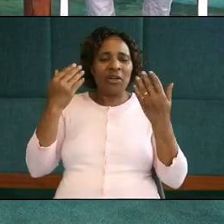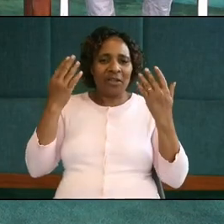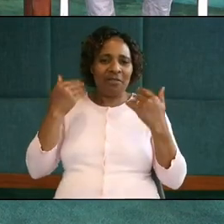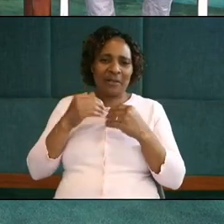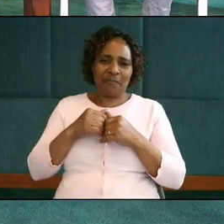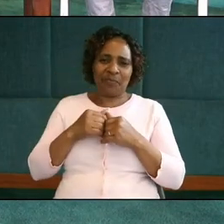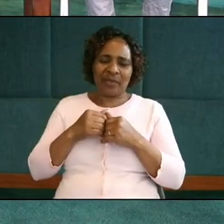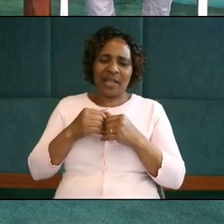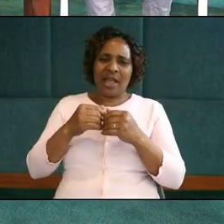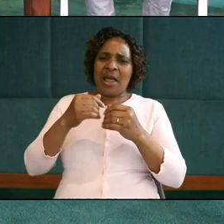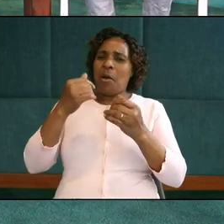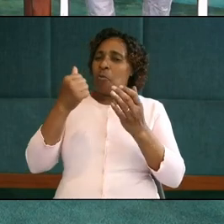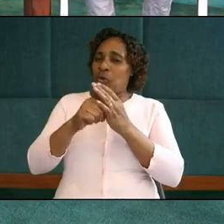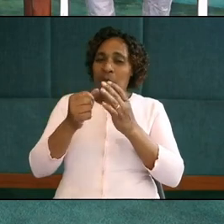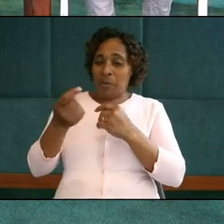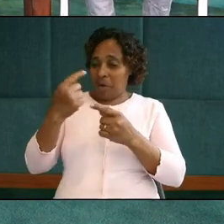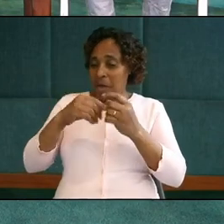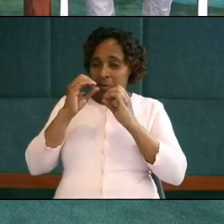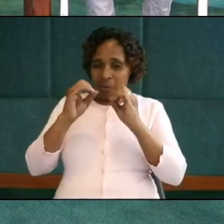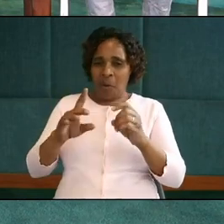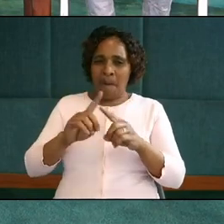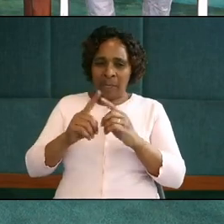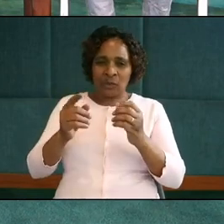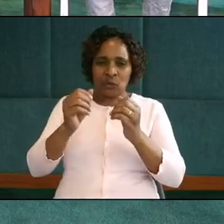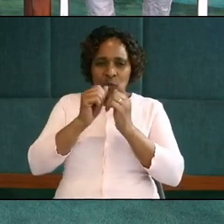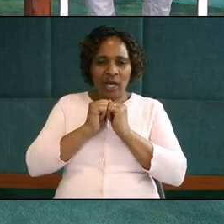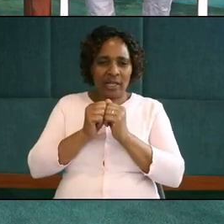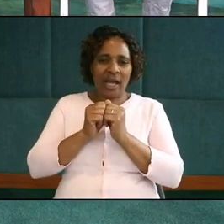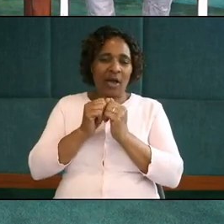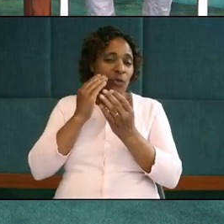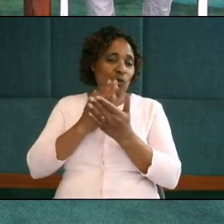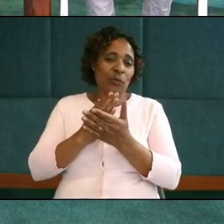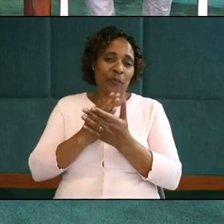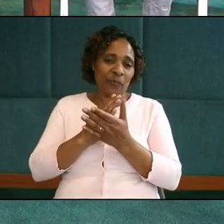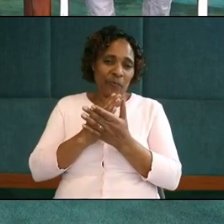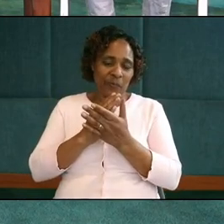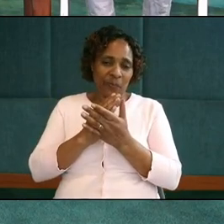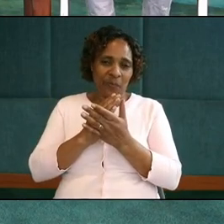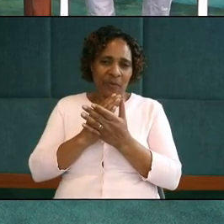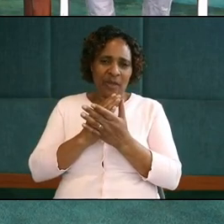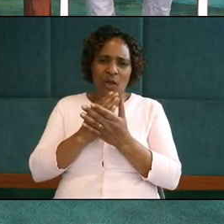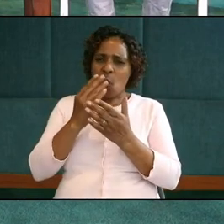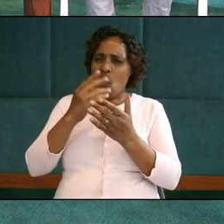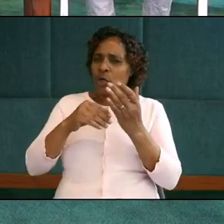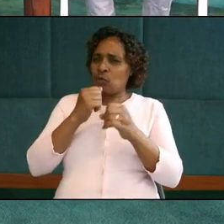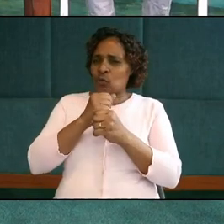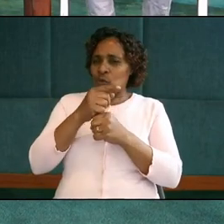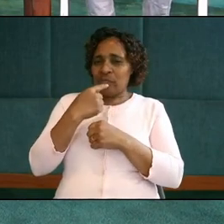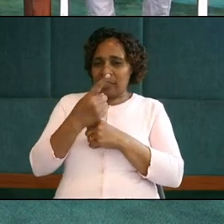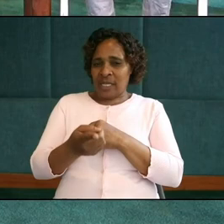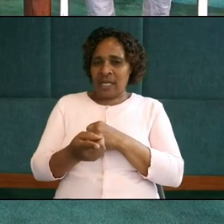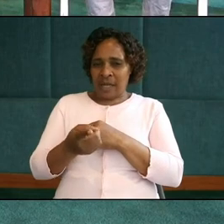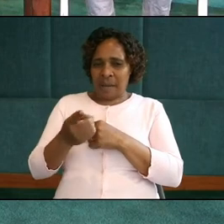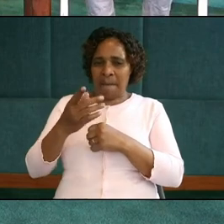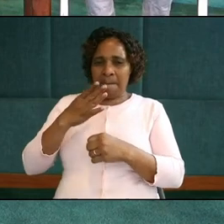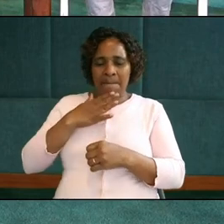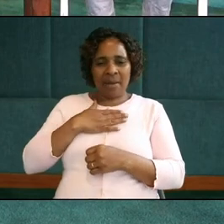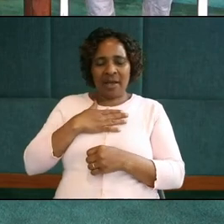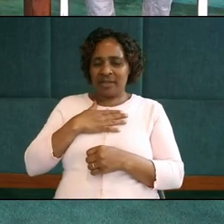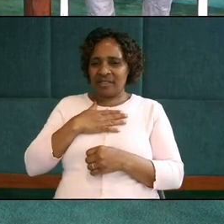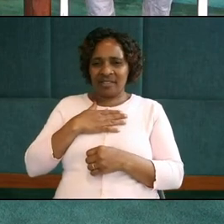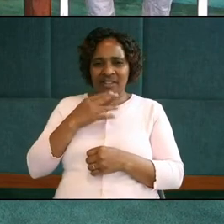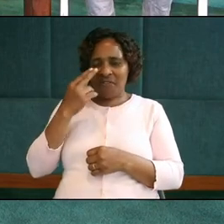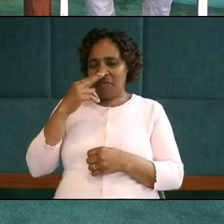no consequences. But then it actually catches up with you, right? All right. What do you guys think? Okay, mine is a funny